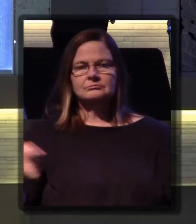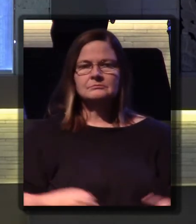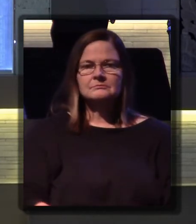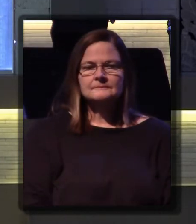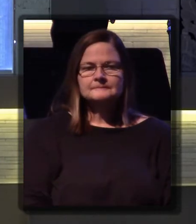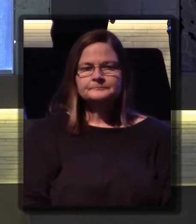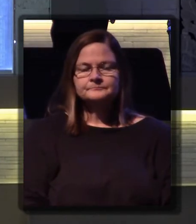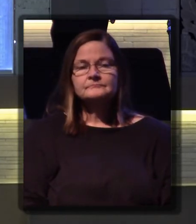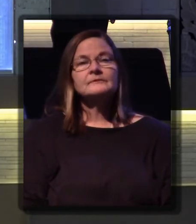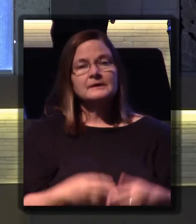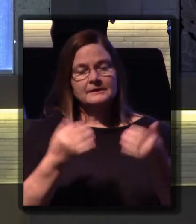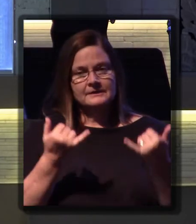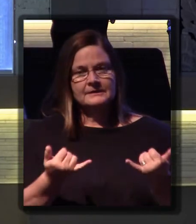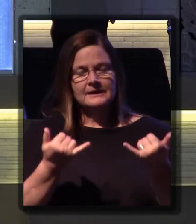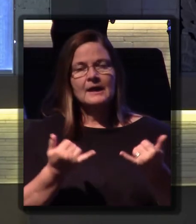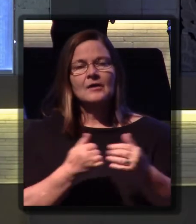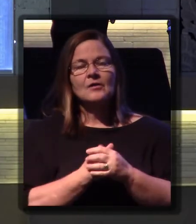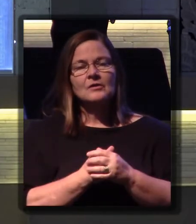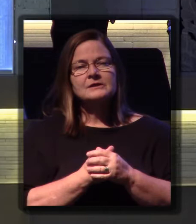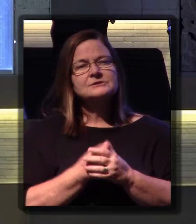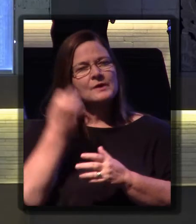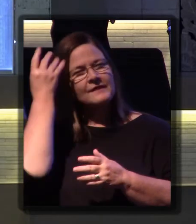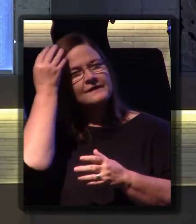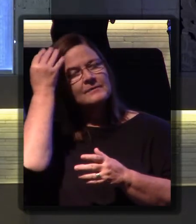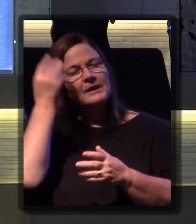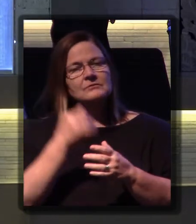wicked are so contrasted.